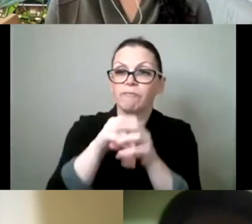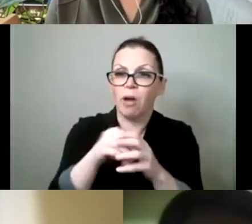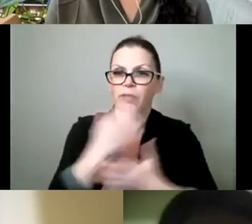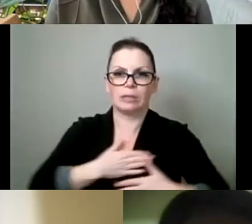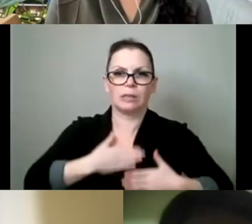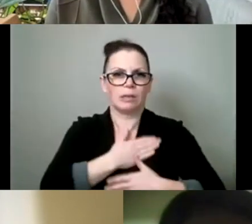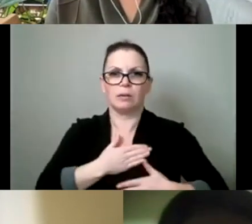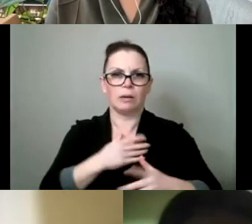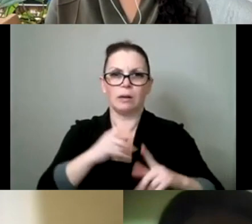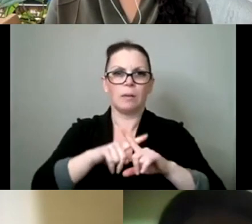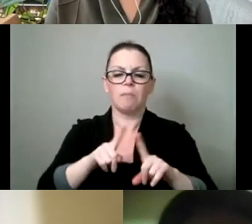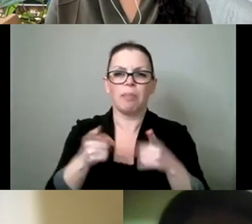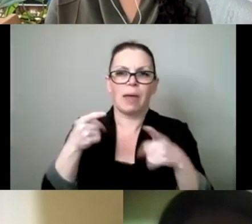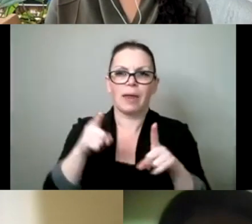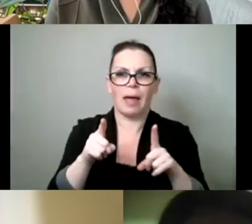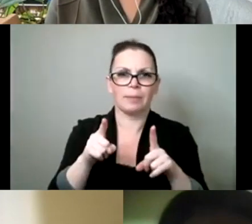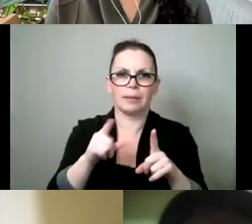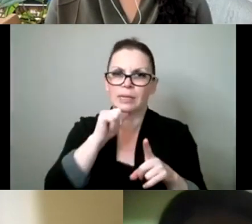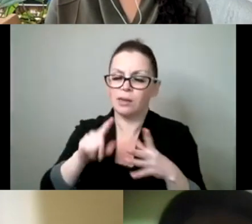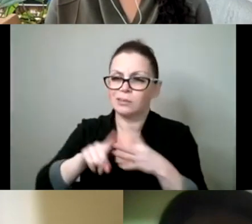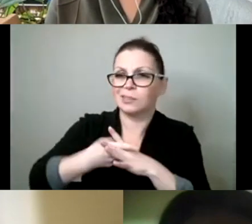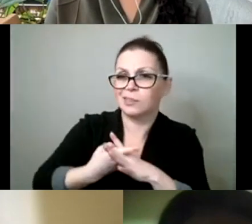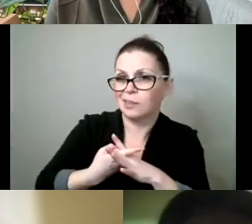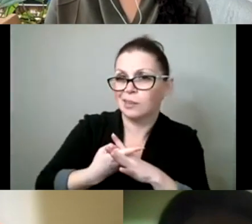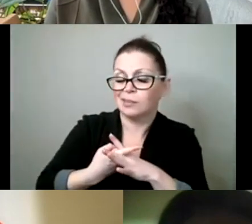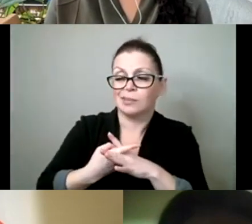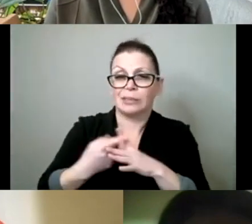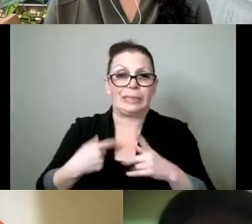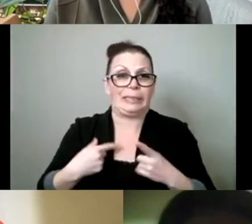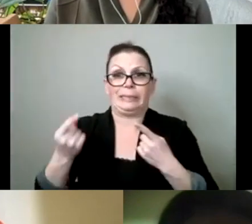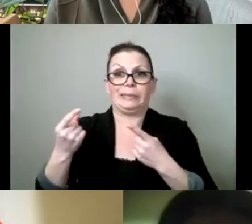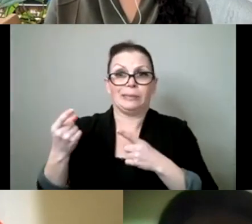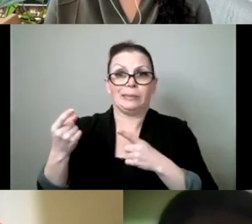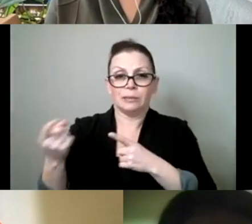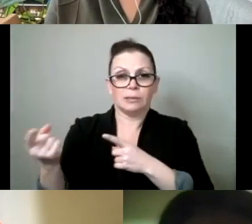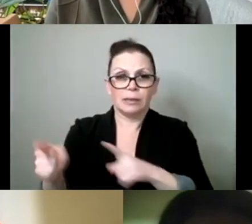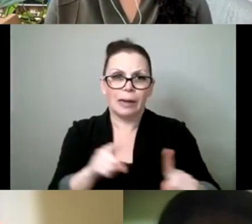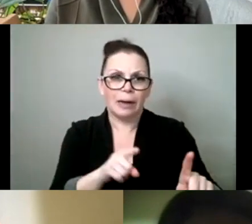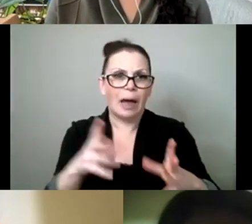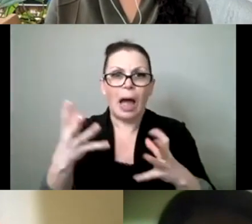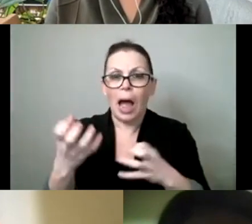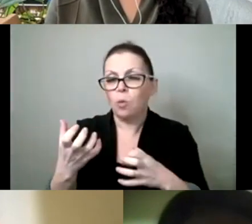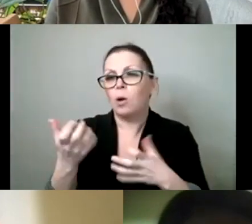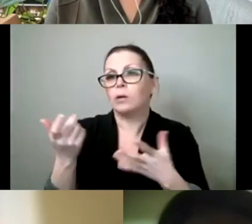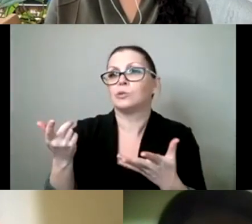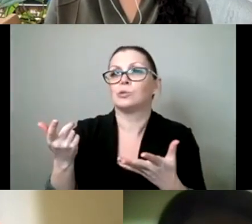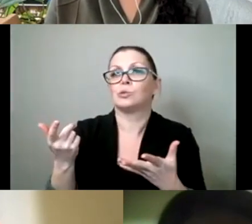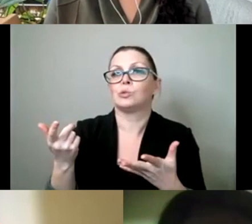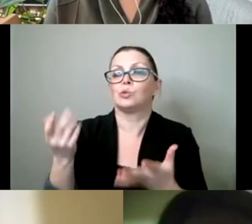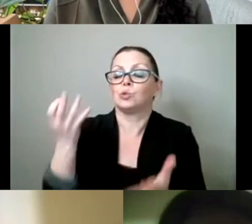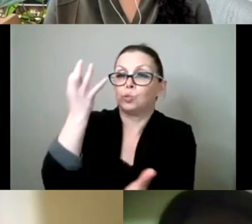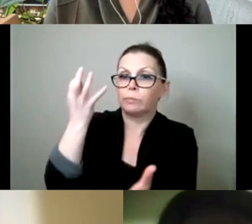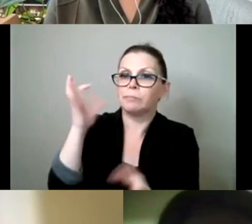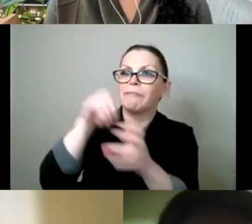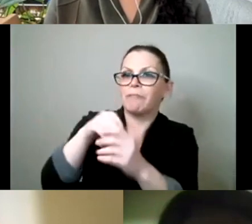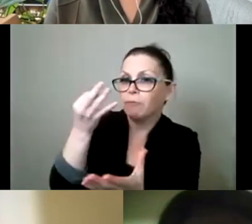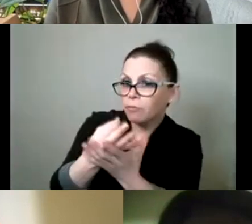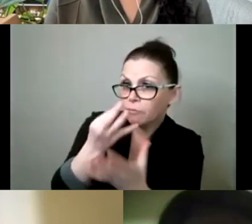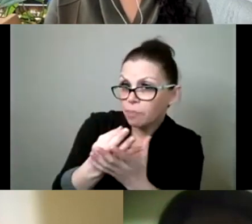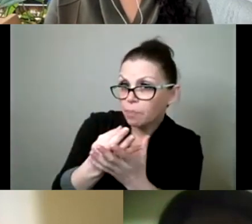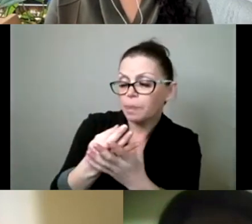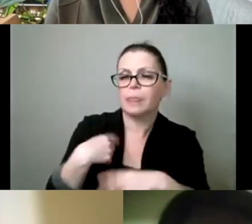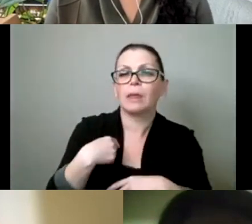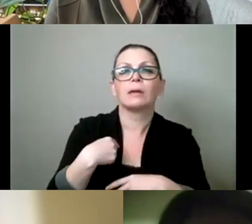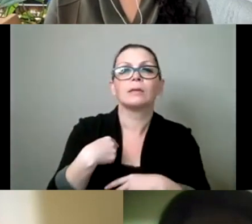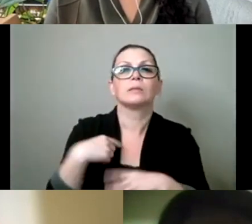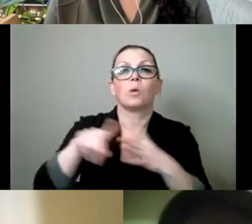didn't initially. So I went around about, you know, I wanted to do finance, and I had it in my head that I get in finance,